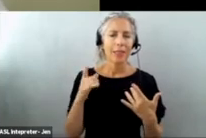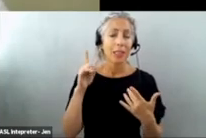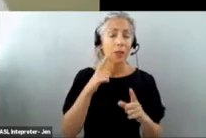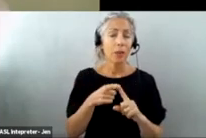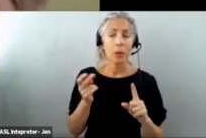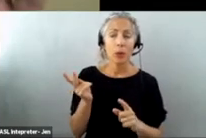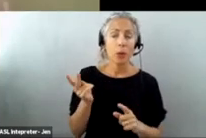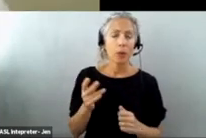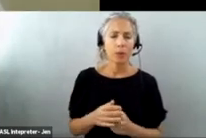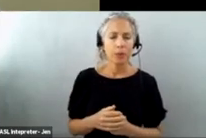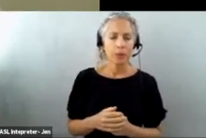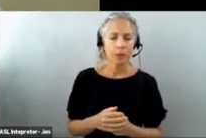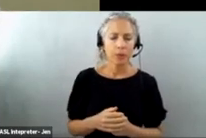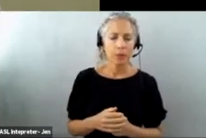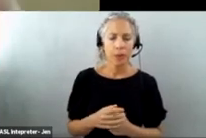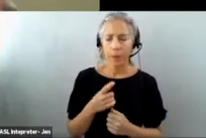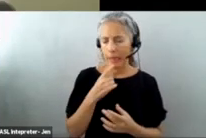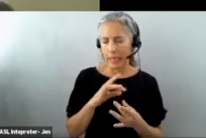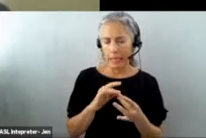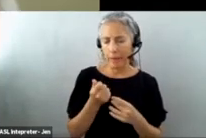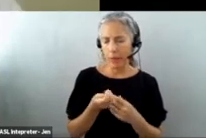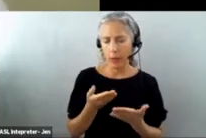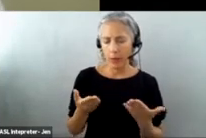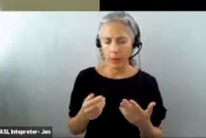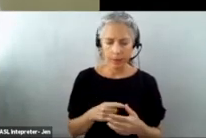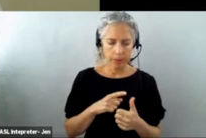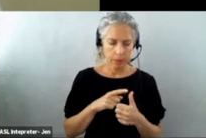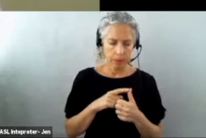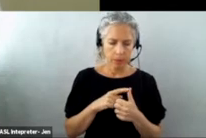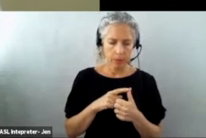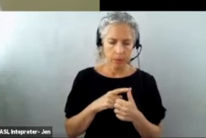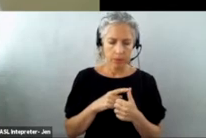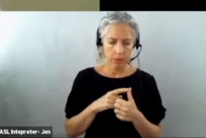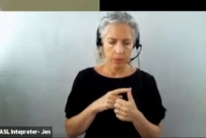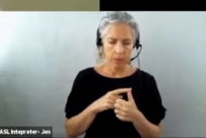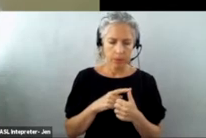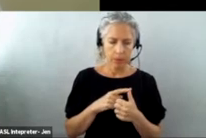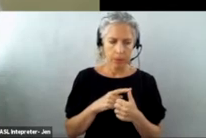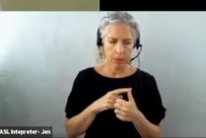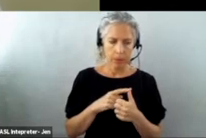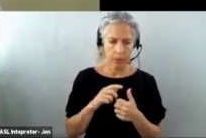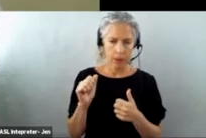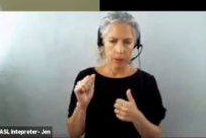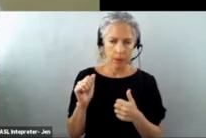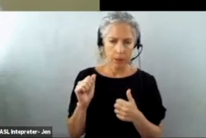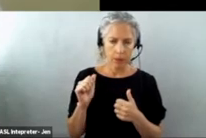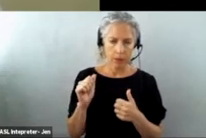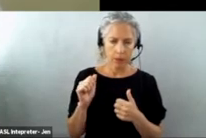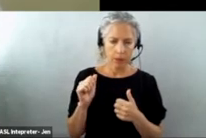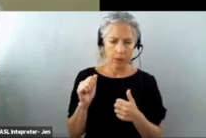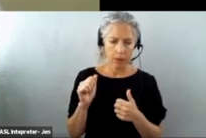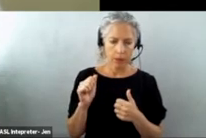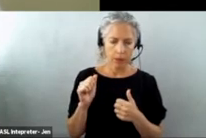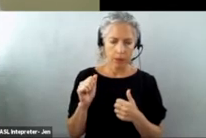them. I'll only say a few things. And the first one is Ant from PAHO talked a little bit